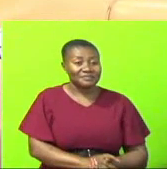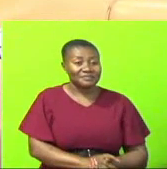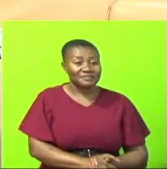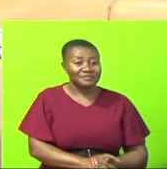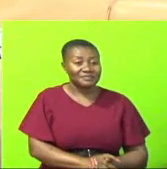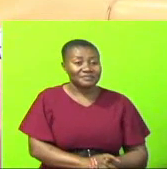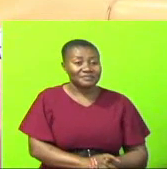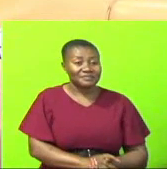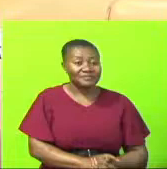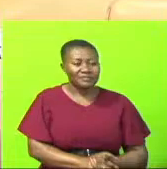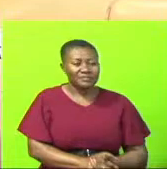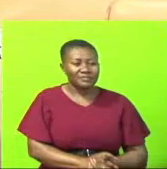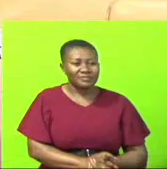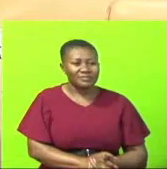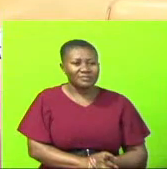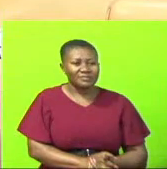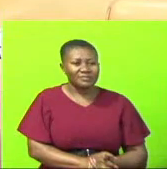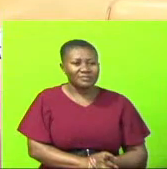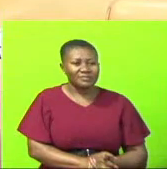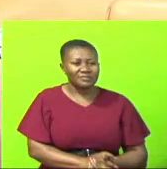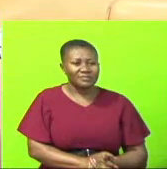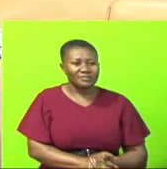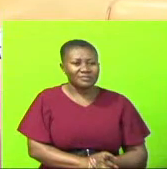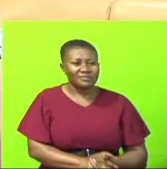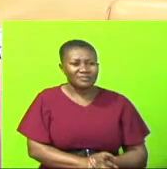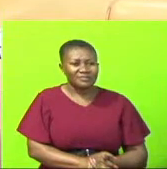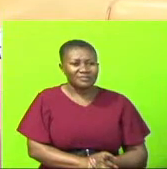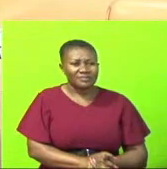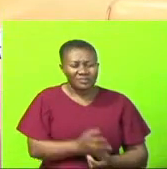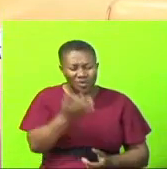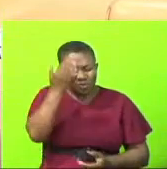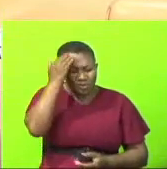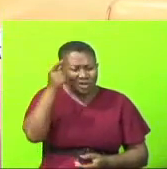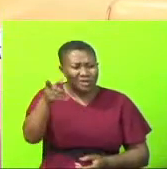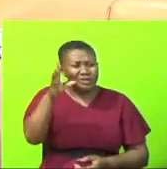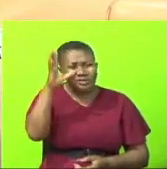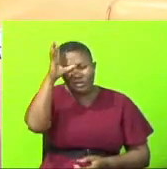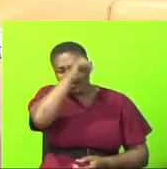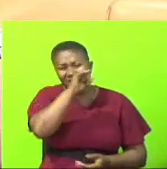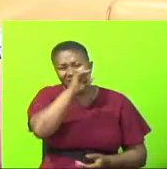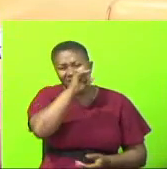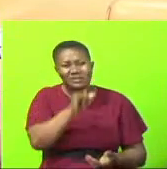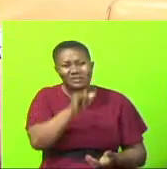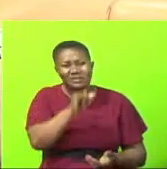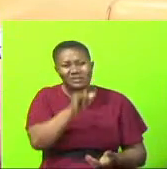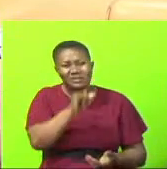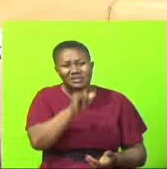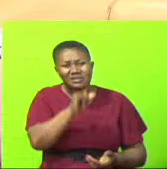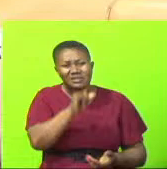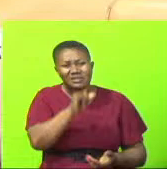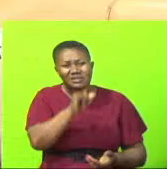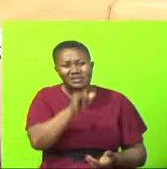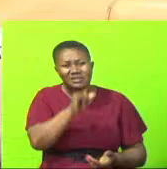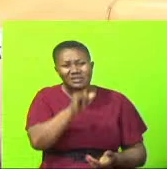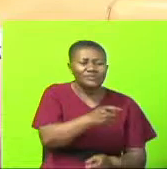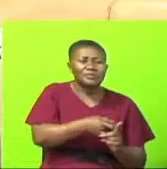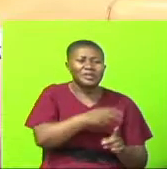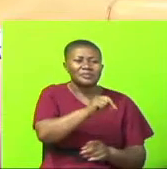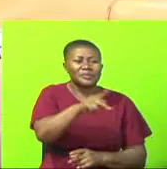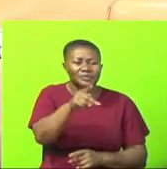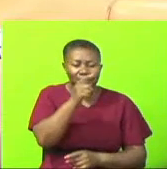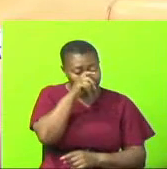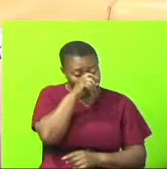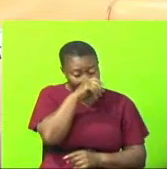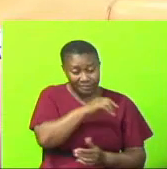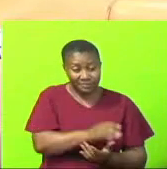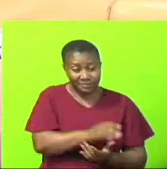about it. In this case, why are we assuming that certain things have happened when they have not happened? In any event,